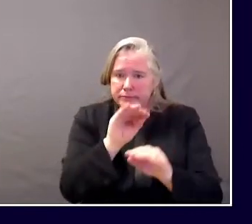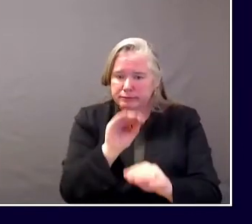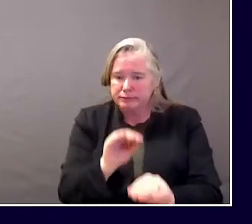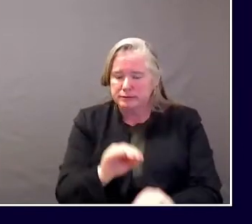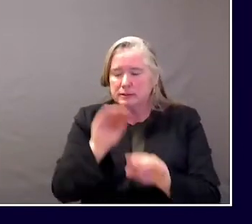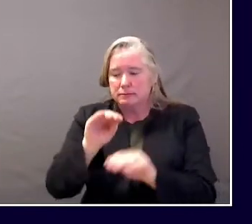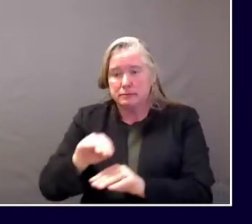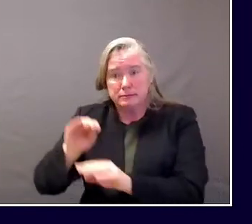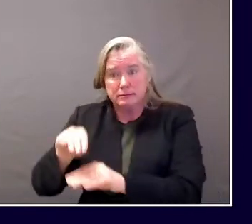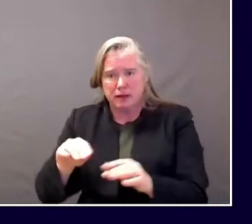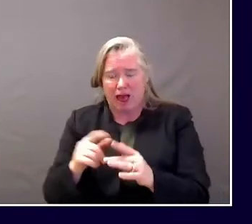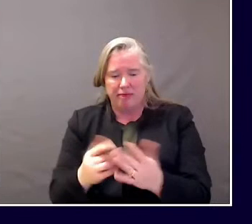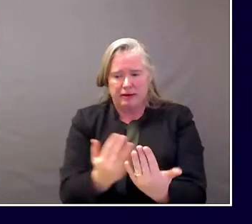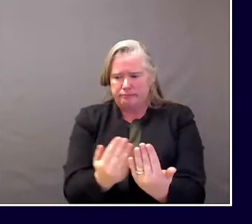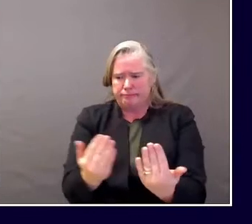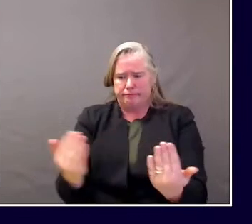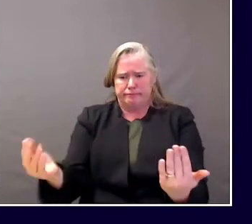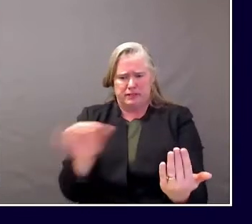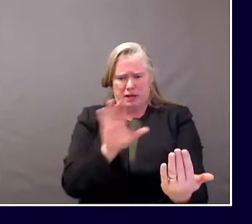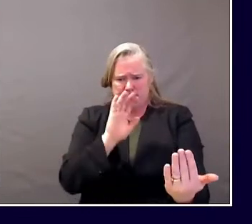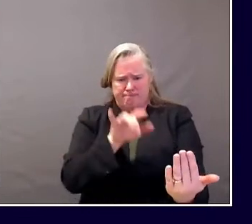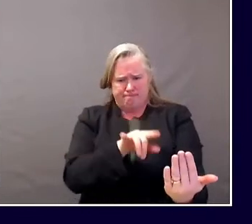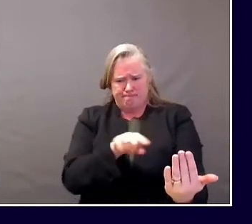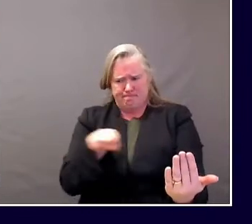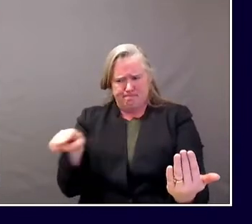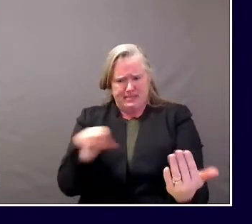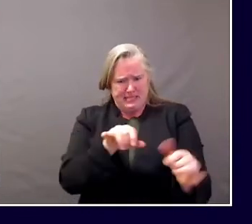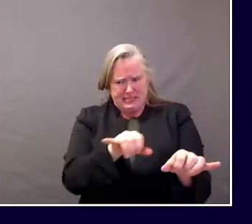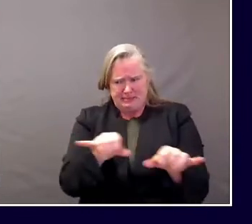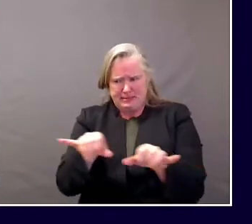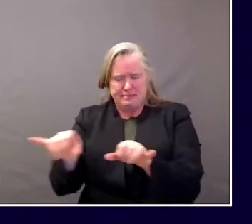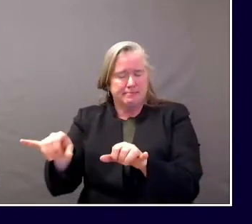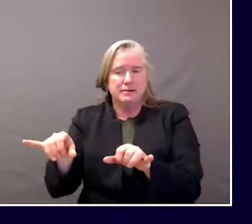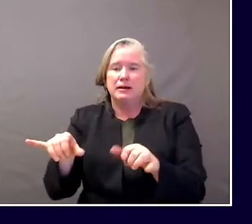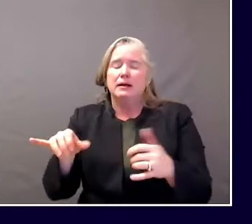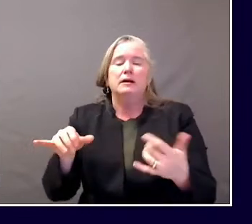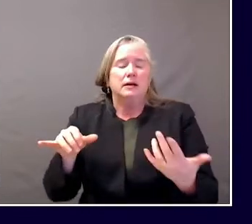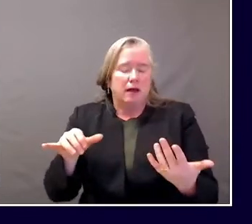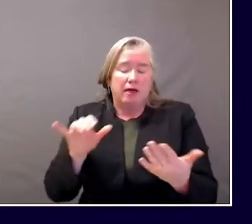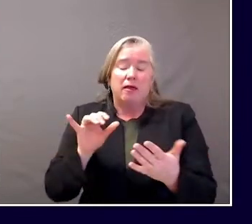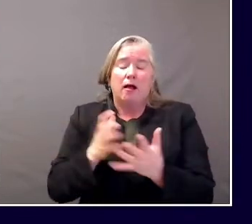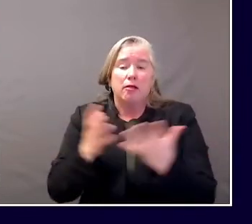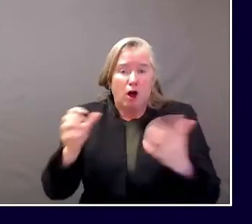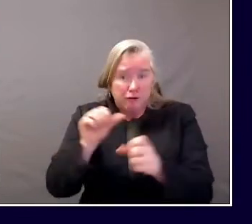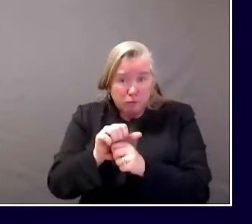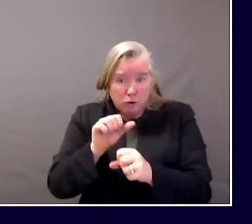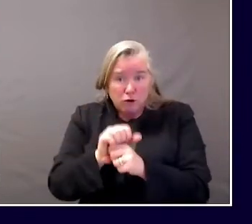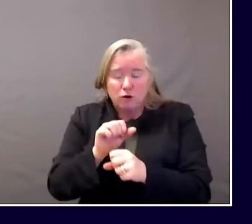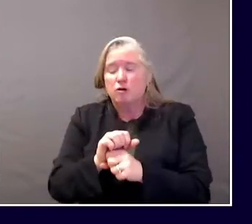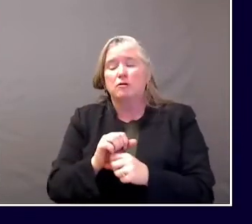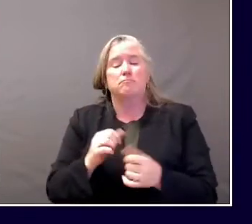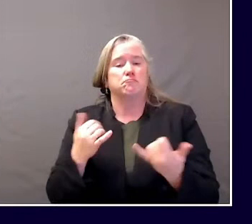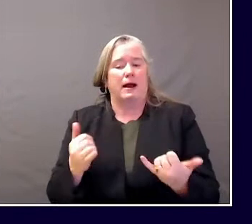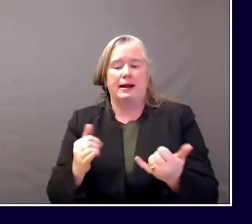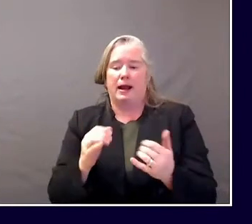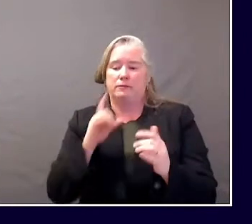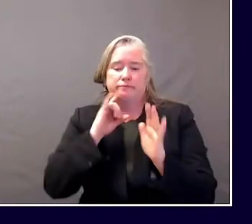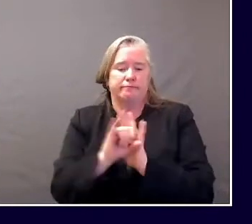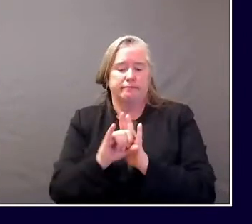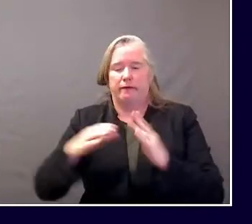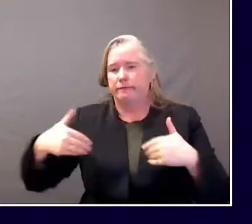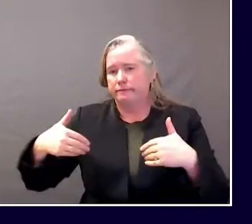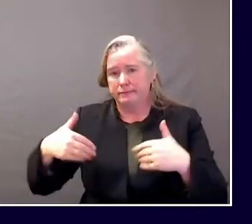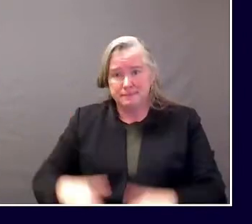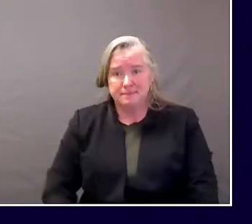connected with gatherings, that's a second order analysis. It's underway, but at this time, I don't really have any updates on it. Okay, so just